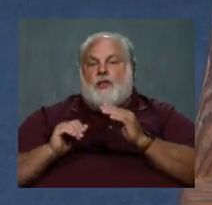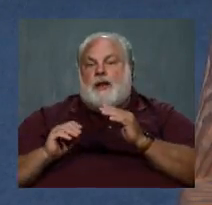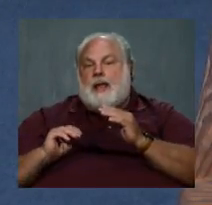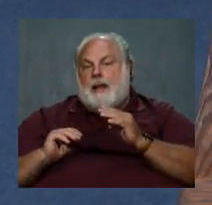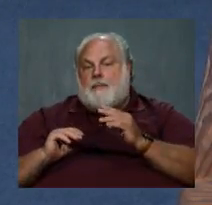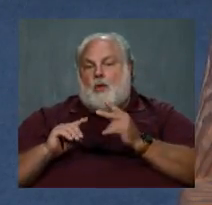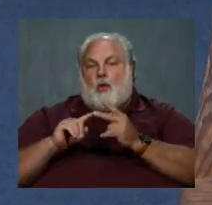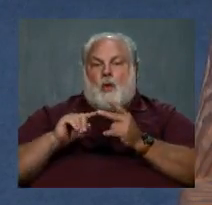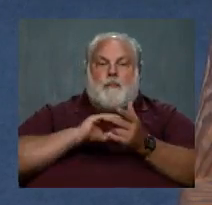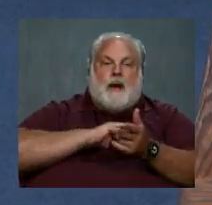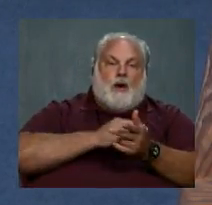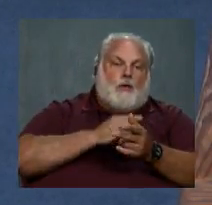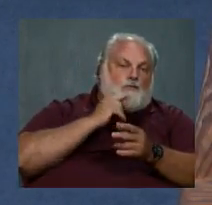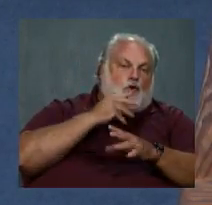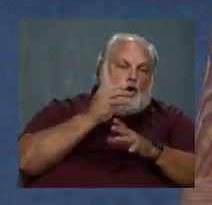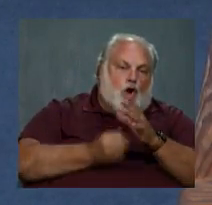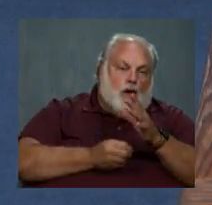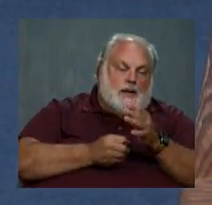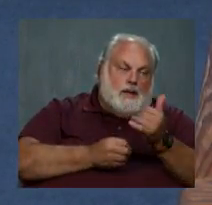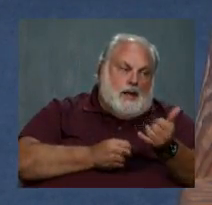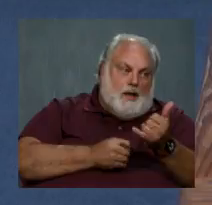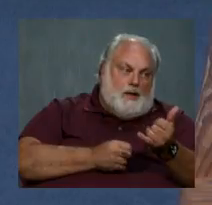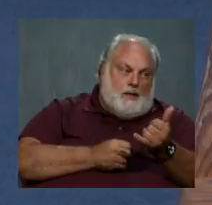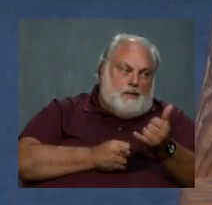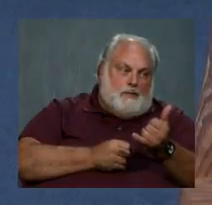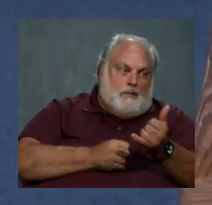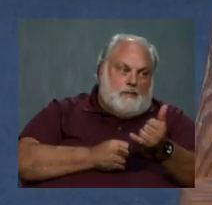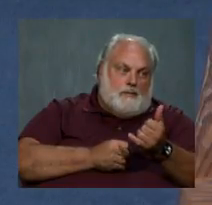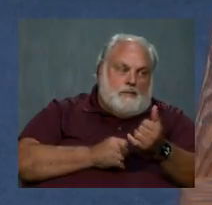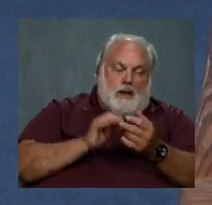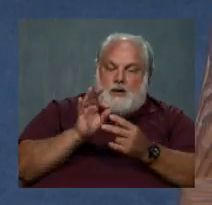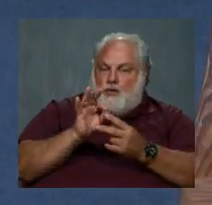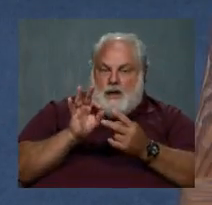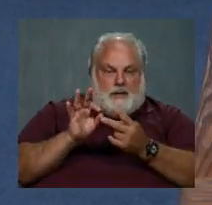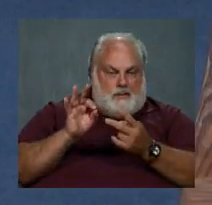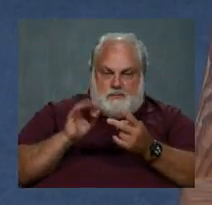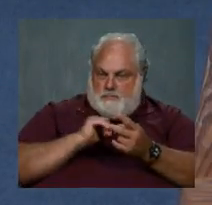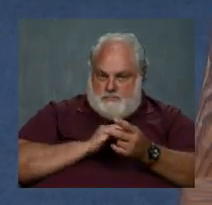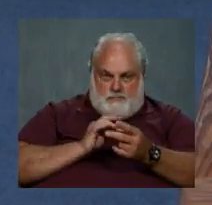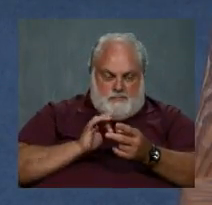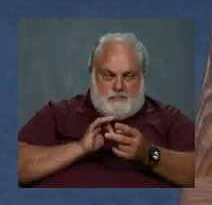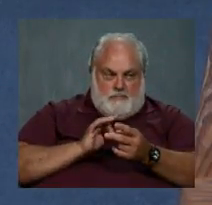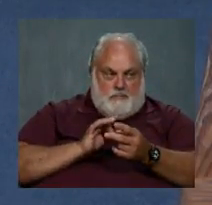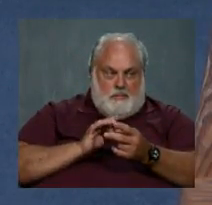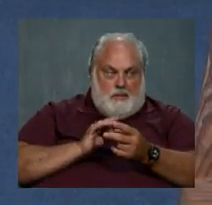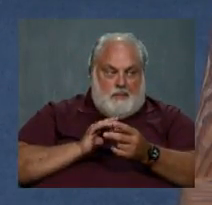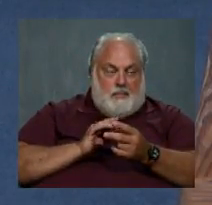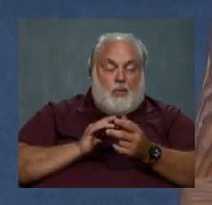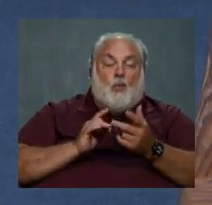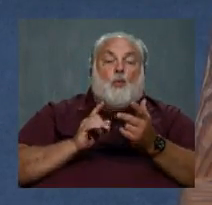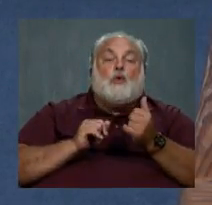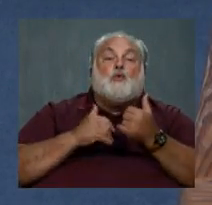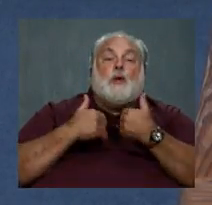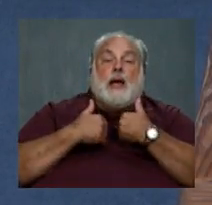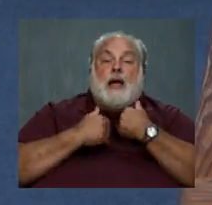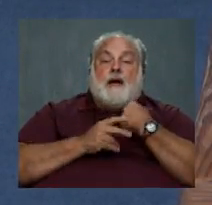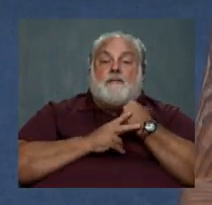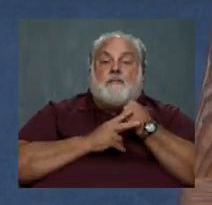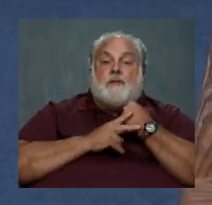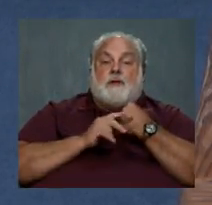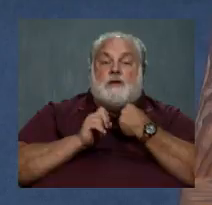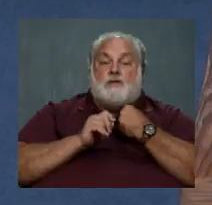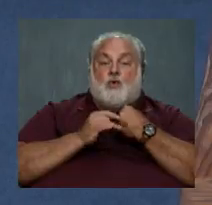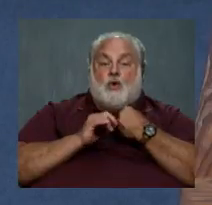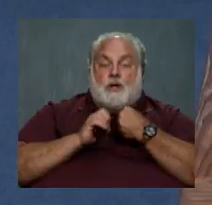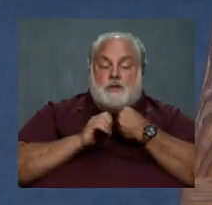or we can pay the power for gone. I don't like those options, but as far as once you get the storage, it's yours. You've